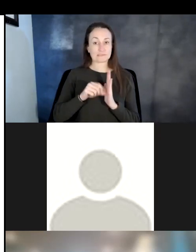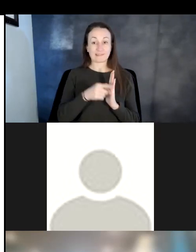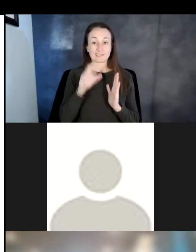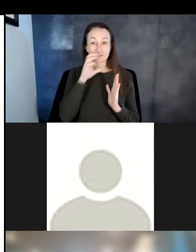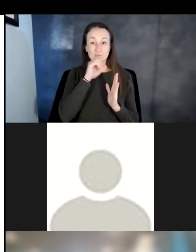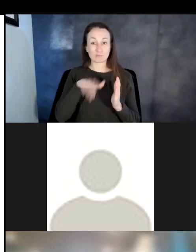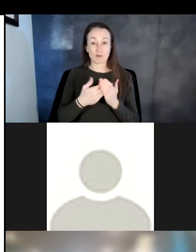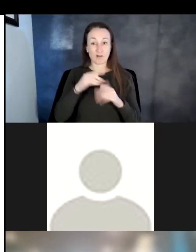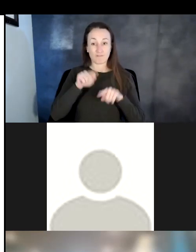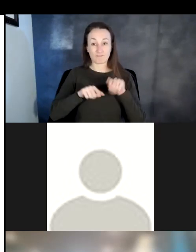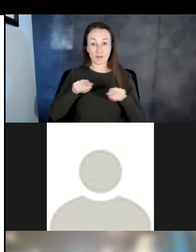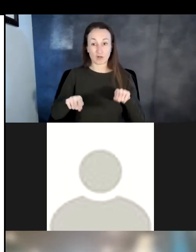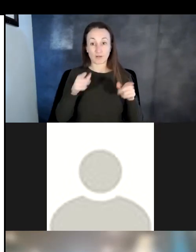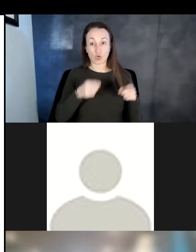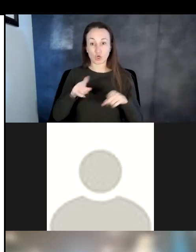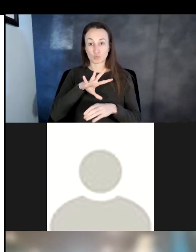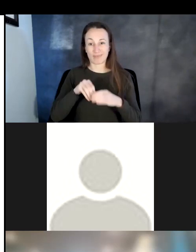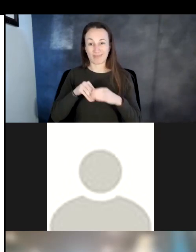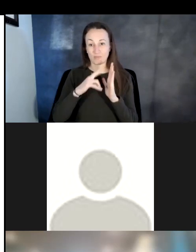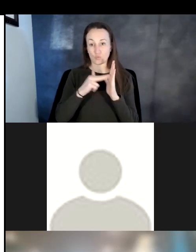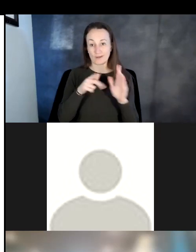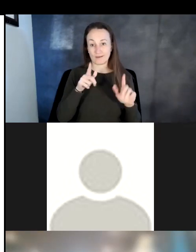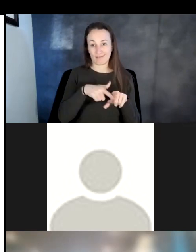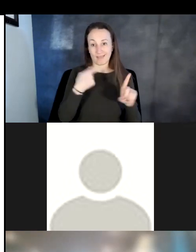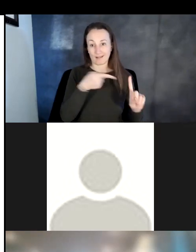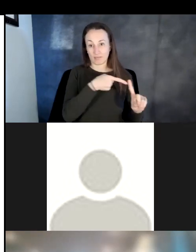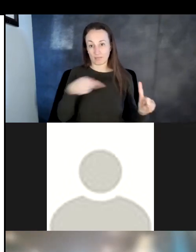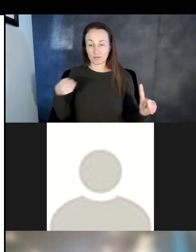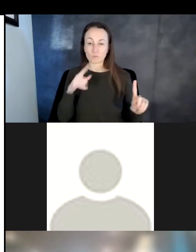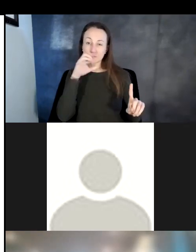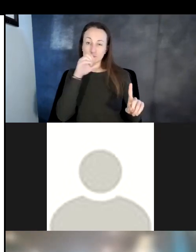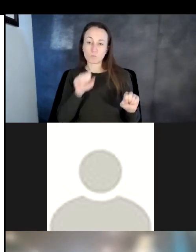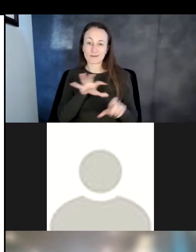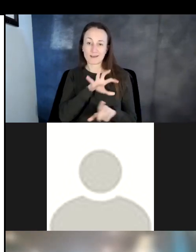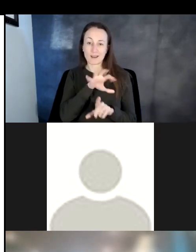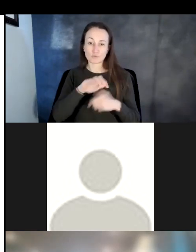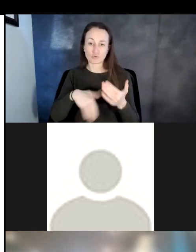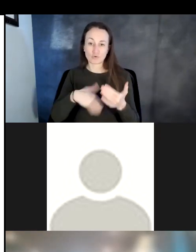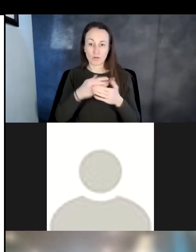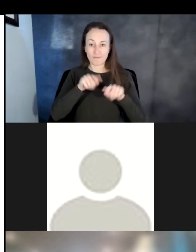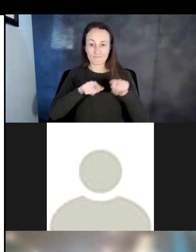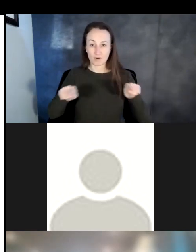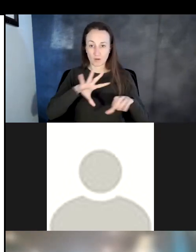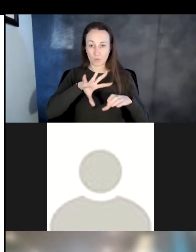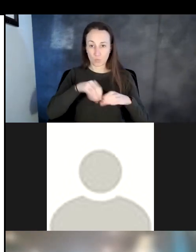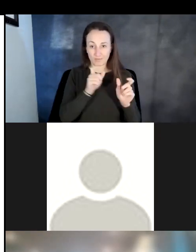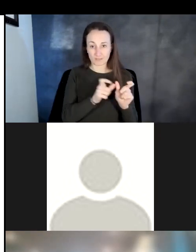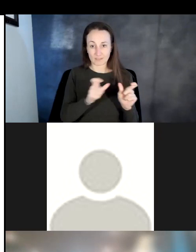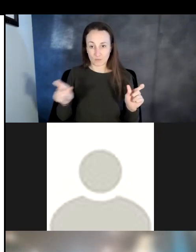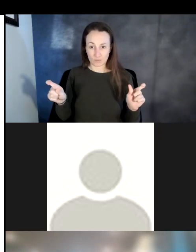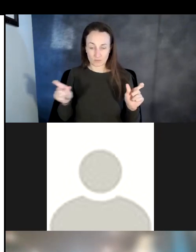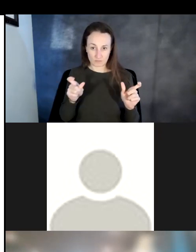occurs within the read length, because we're assuming that we can capture all of our variability in this sequence with this kind of one-to-one mapping.